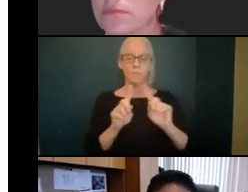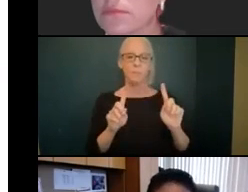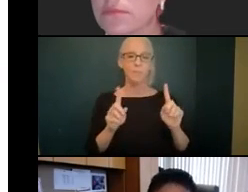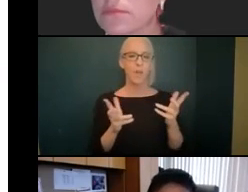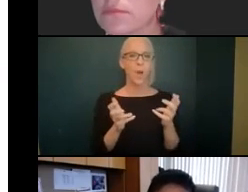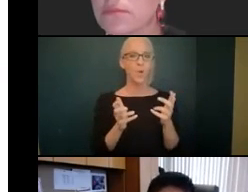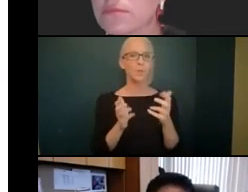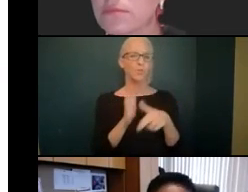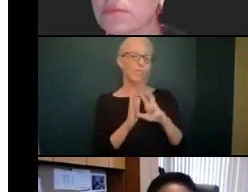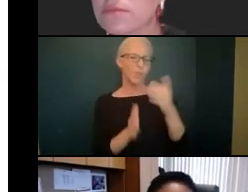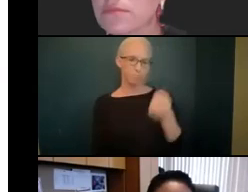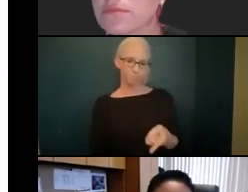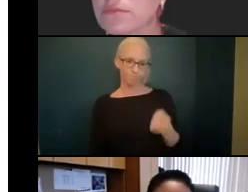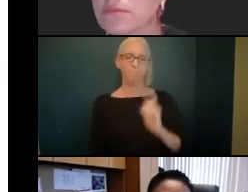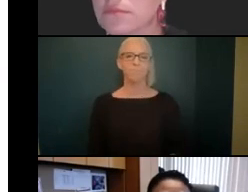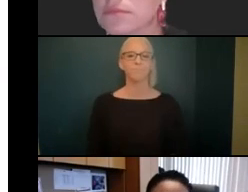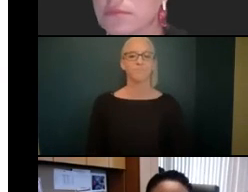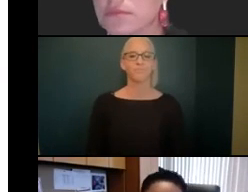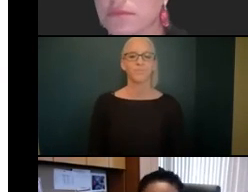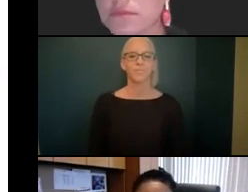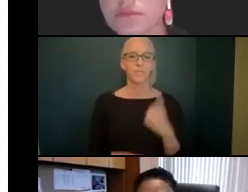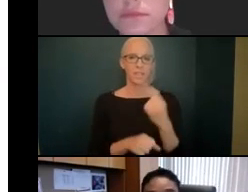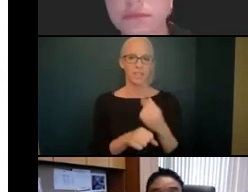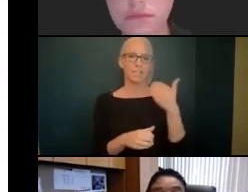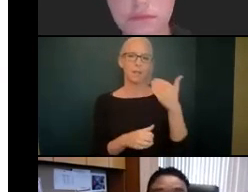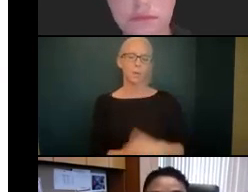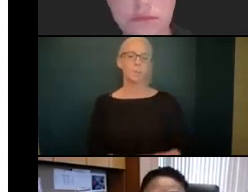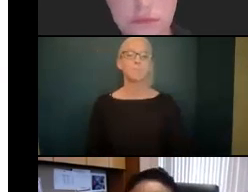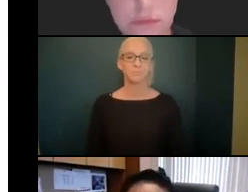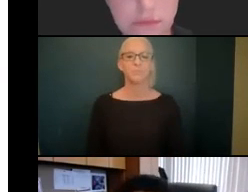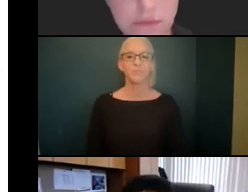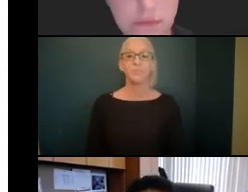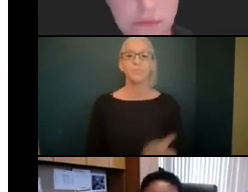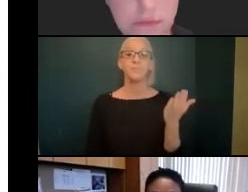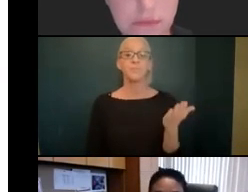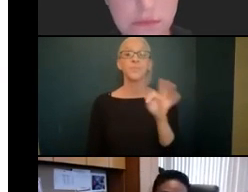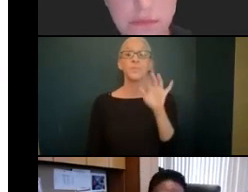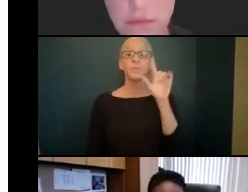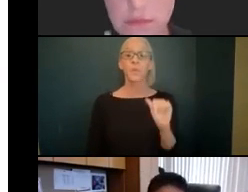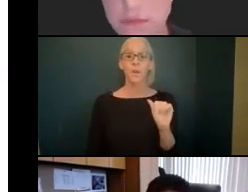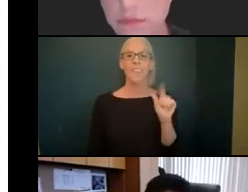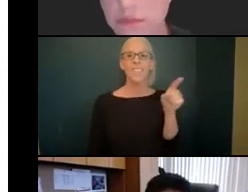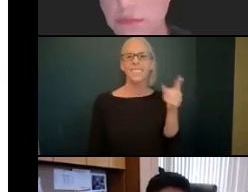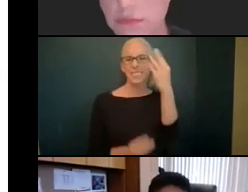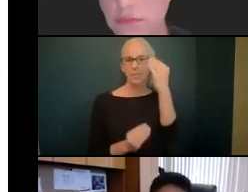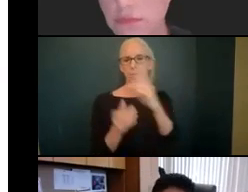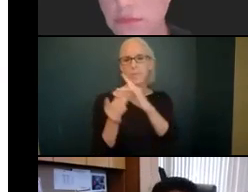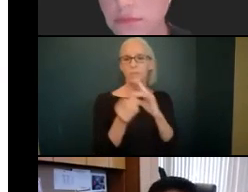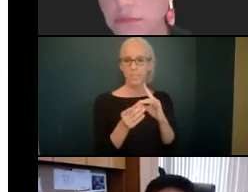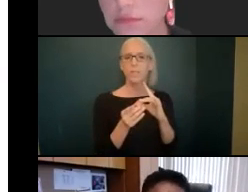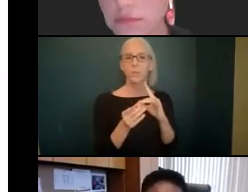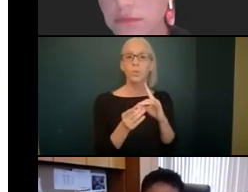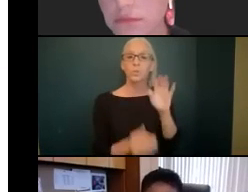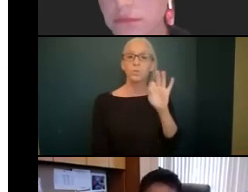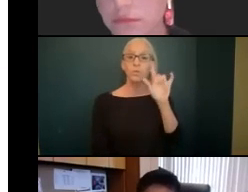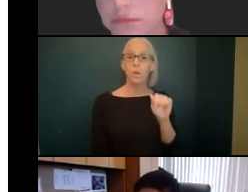get through in the next hour. So this is where we are. This is Florida. This is the data from Florida. And this is where